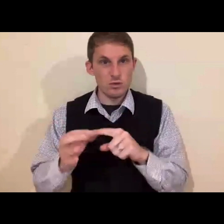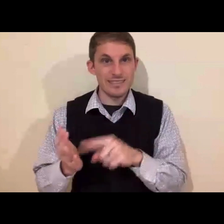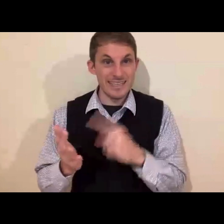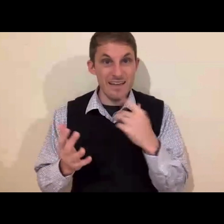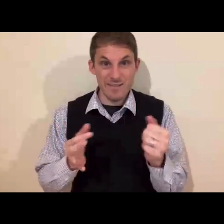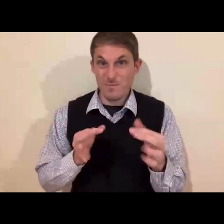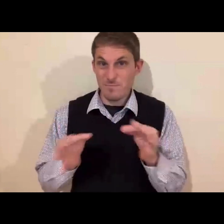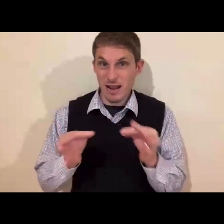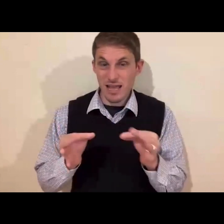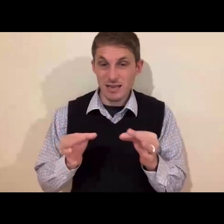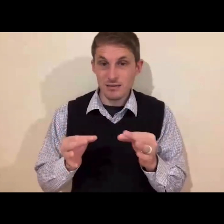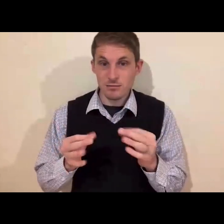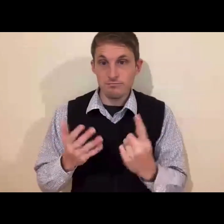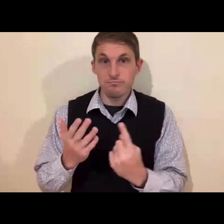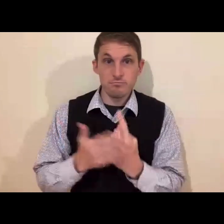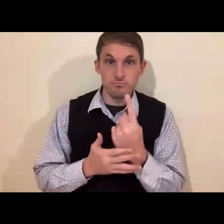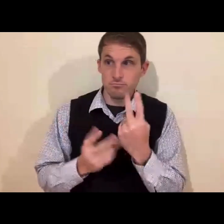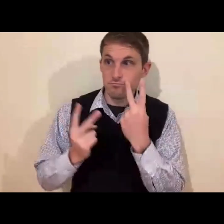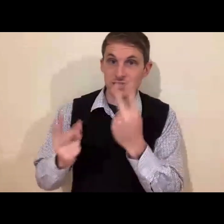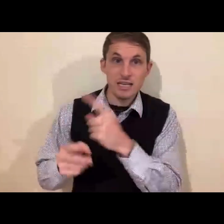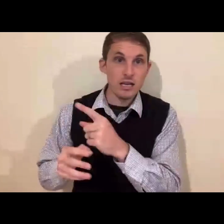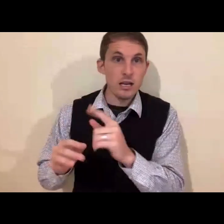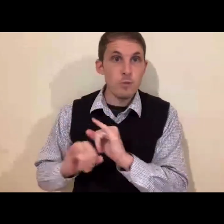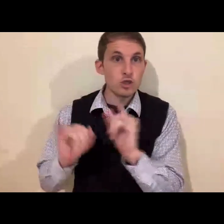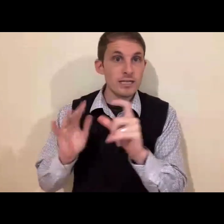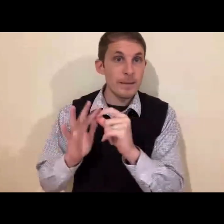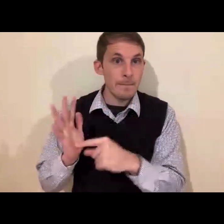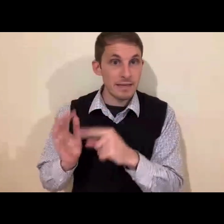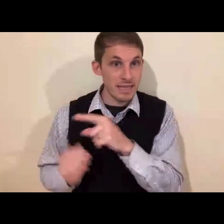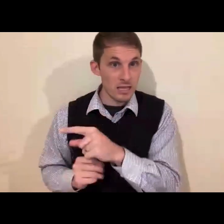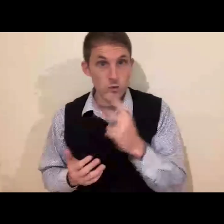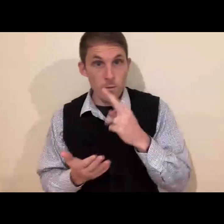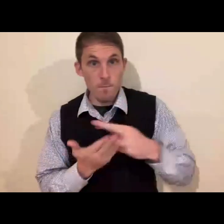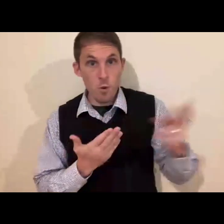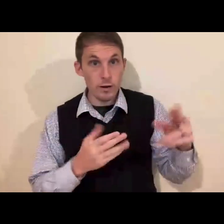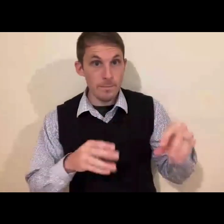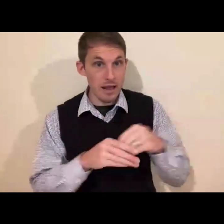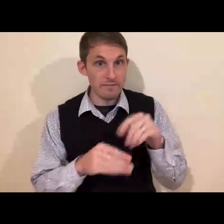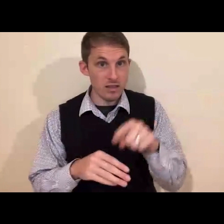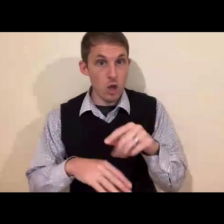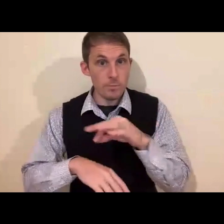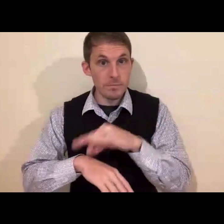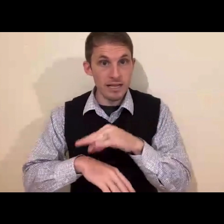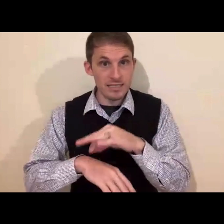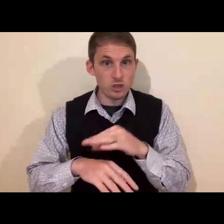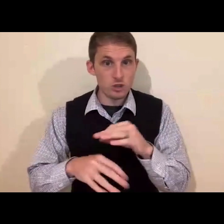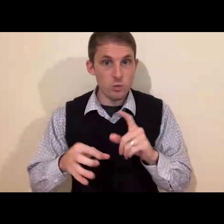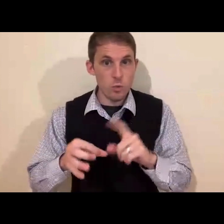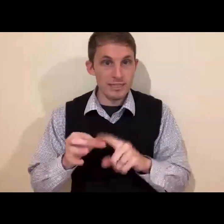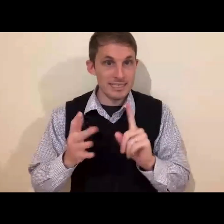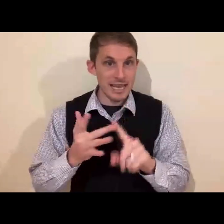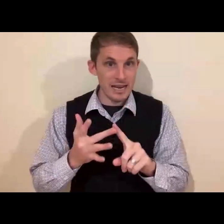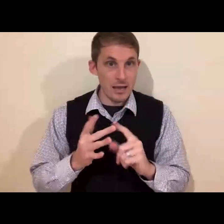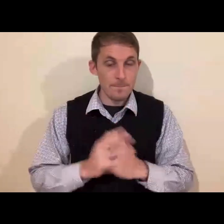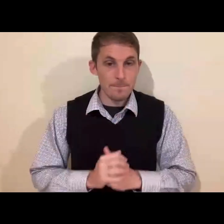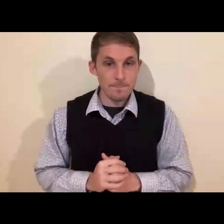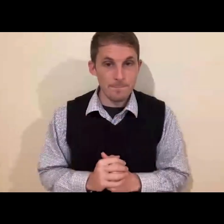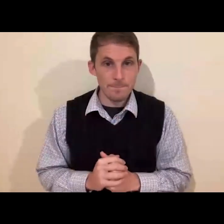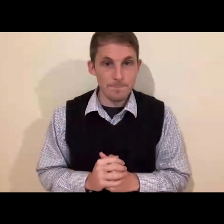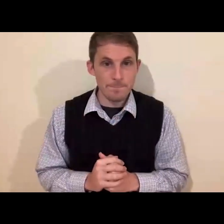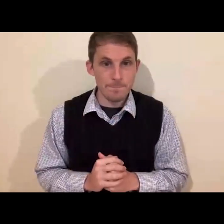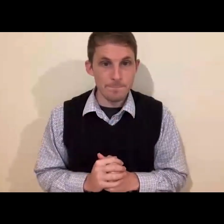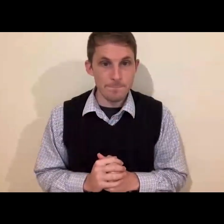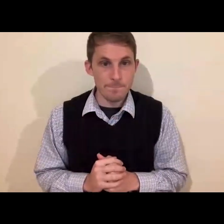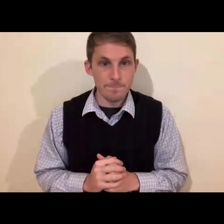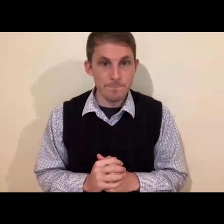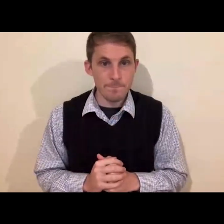planned presentations to the emergency department reported as part of the hospitalisation quality indicator? So Emma, you